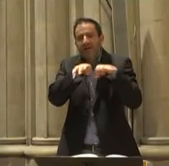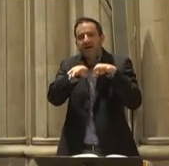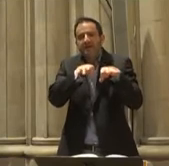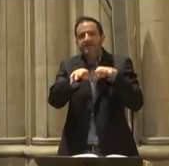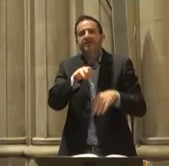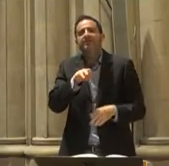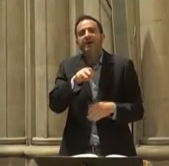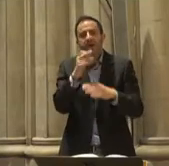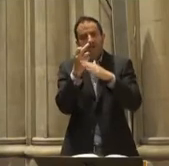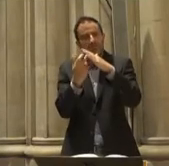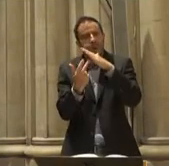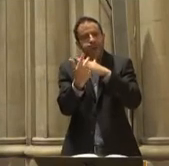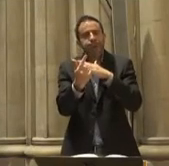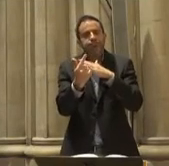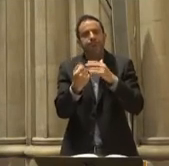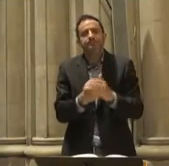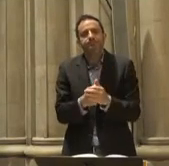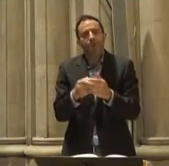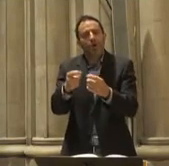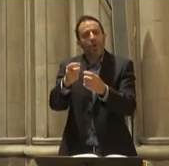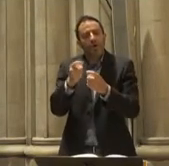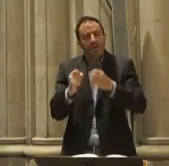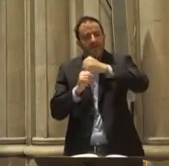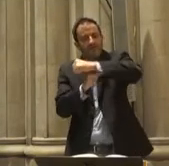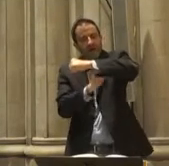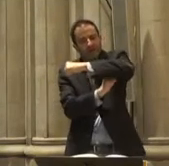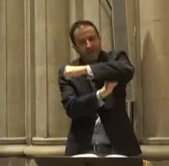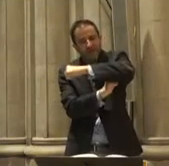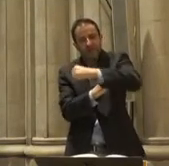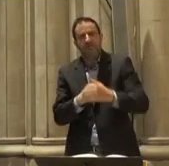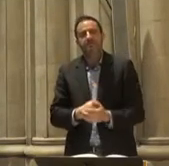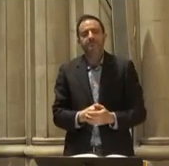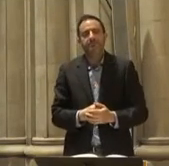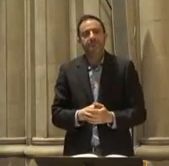serve as foundation for the doctrine.